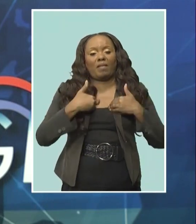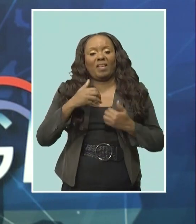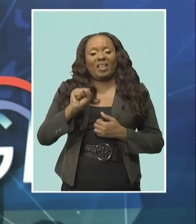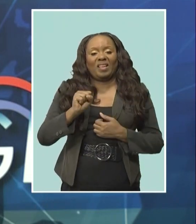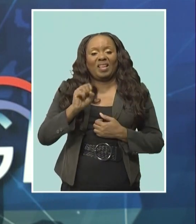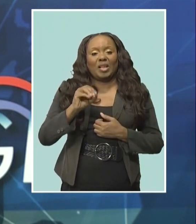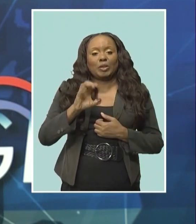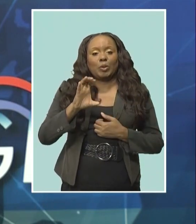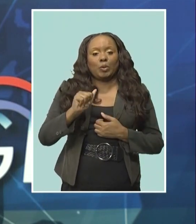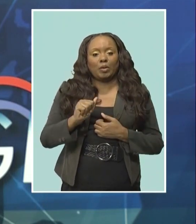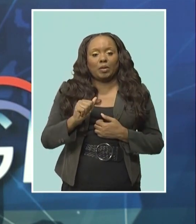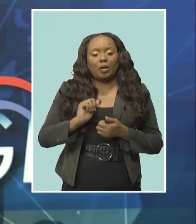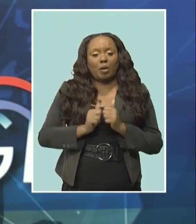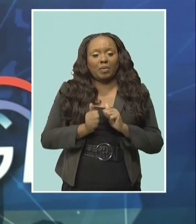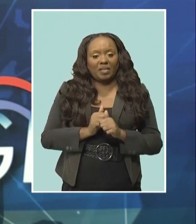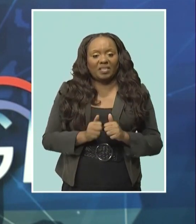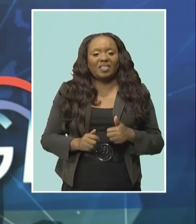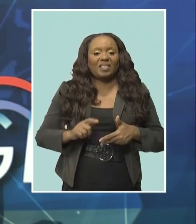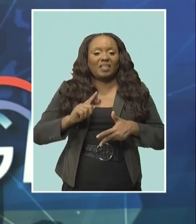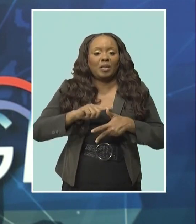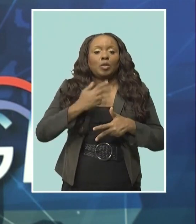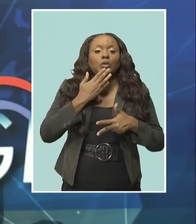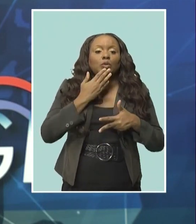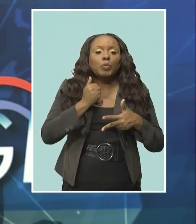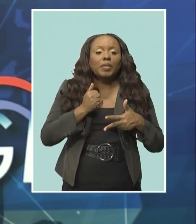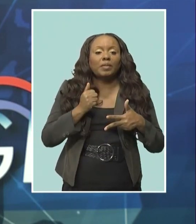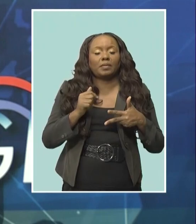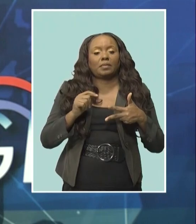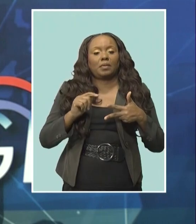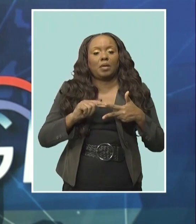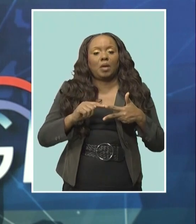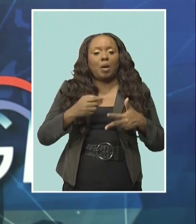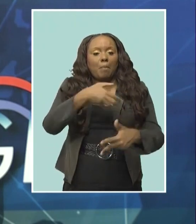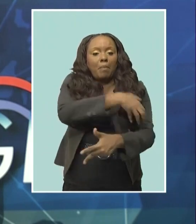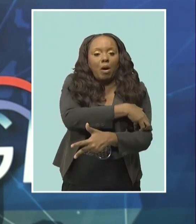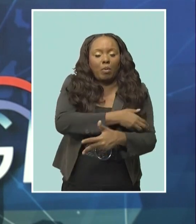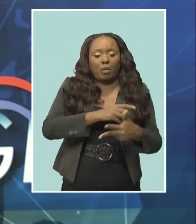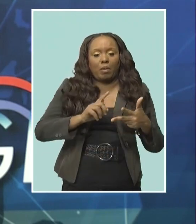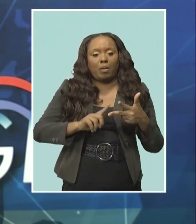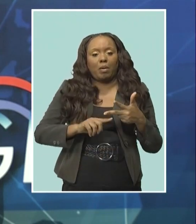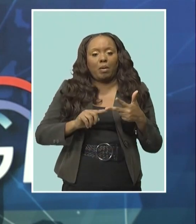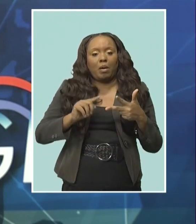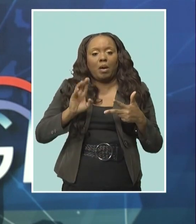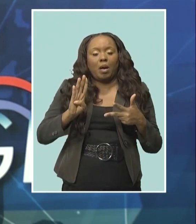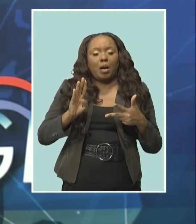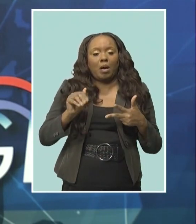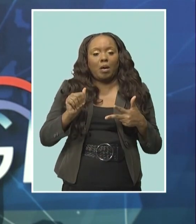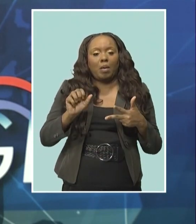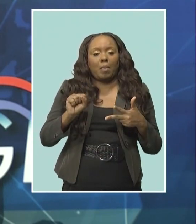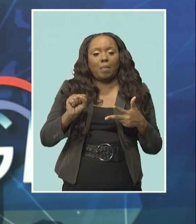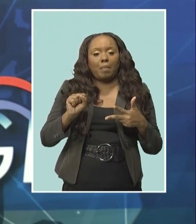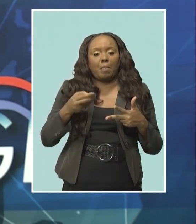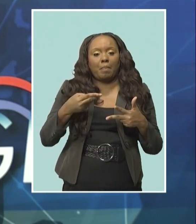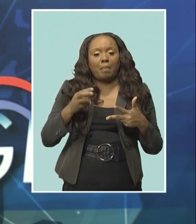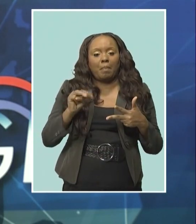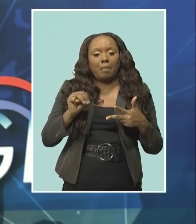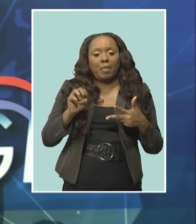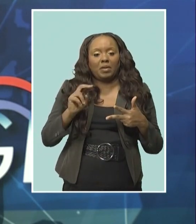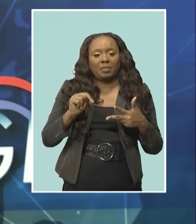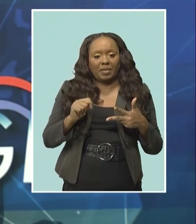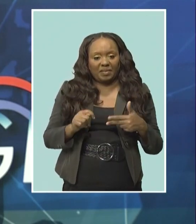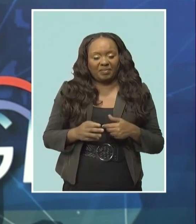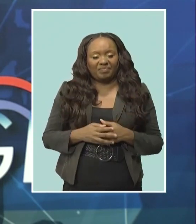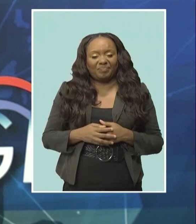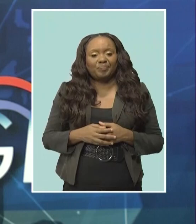3 forms, Sweet, Power and Bashment, will be eligible. Wendy Burt tells us that Ocean Gen Productions Inc. has